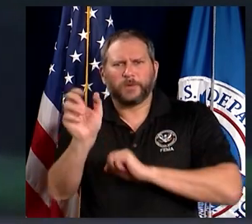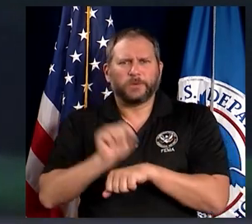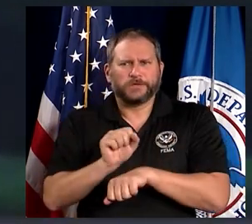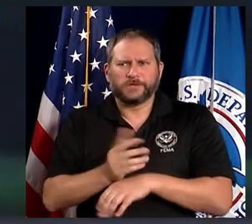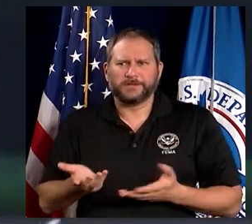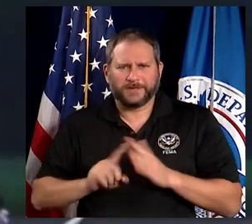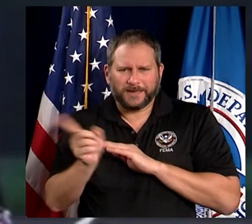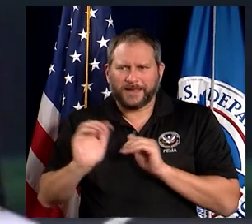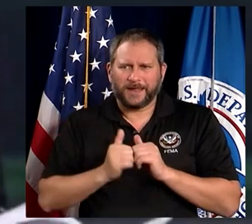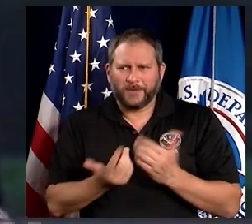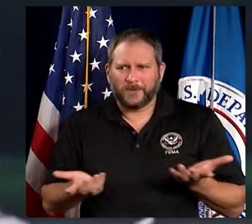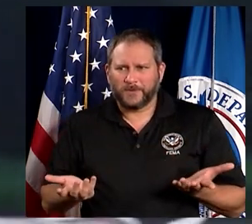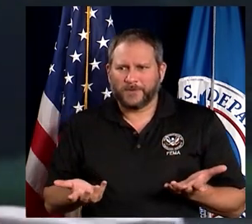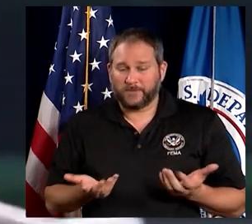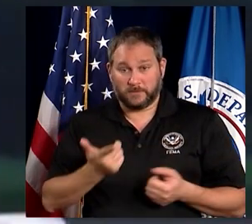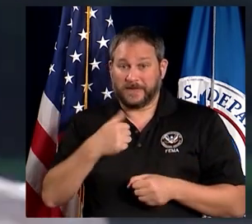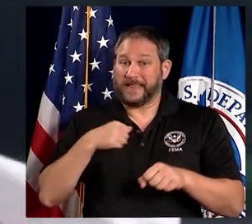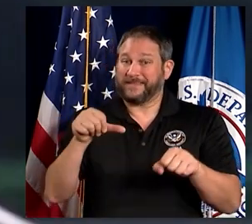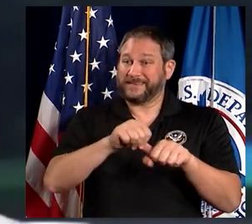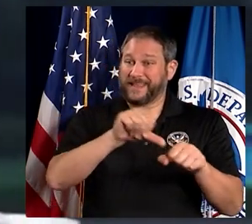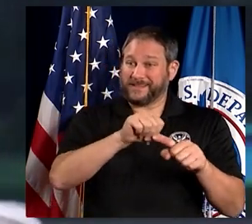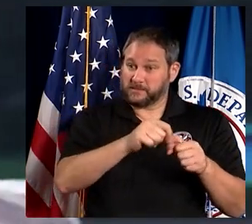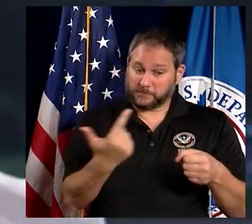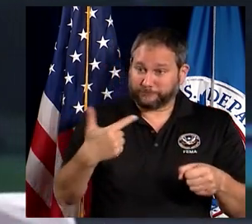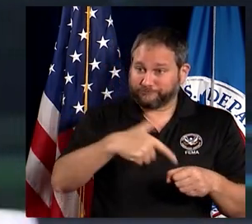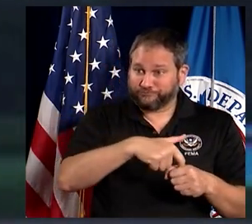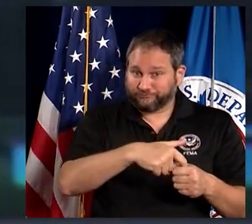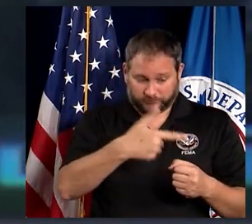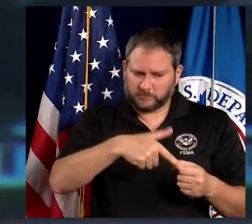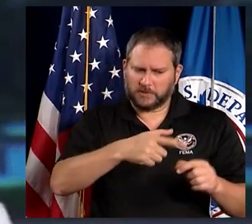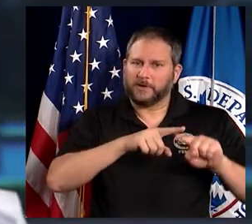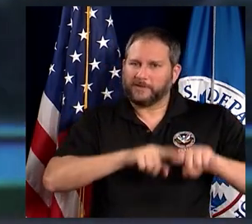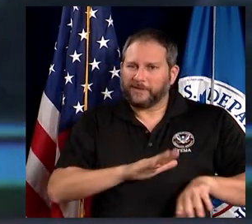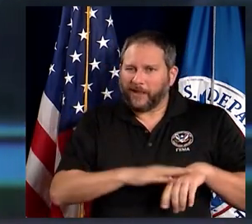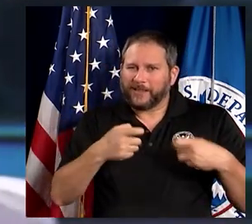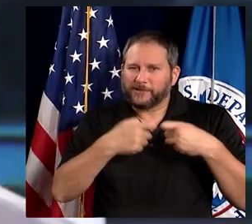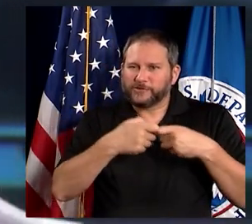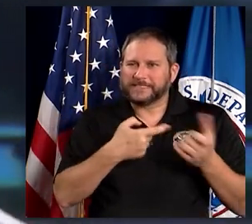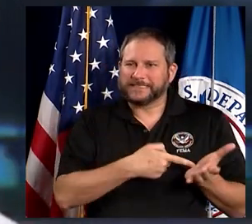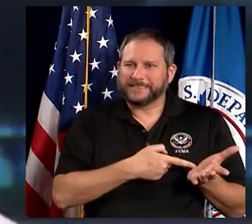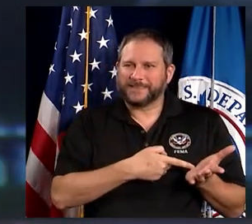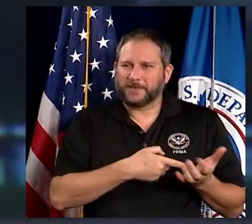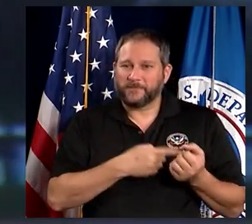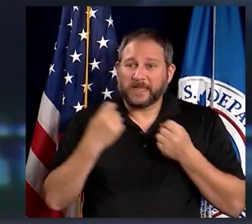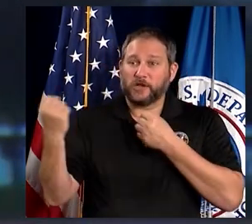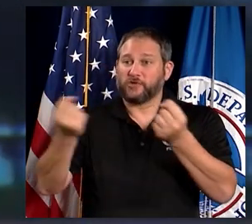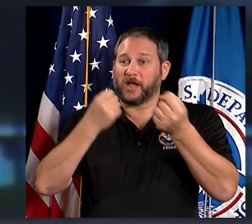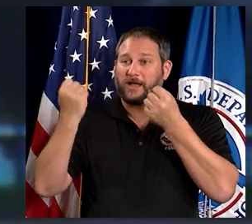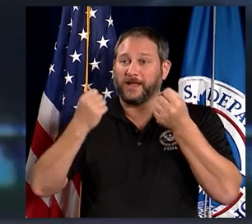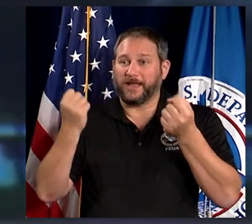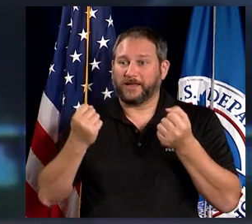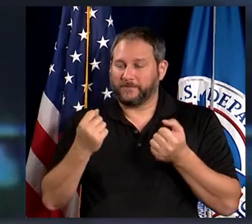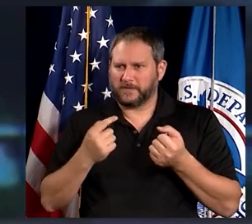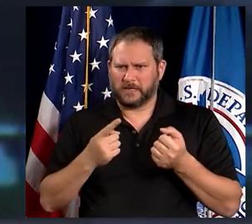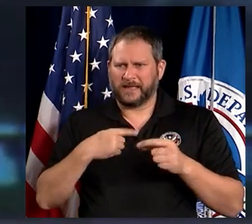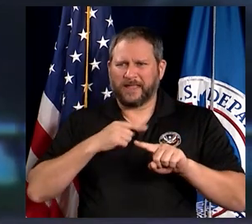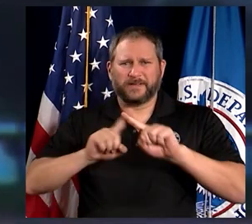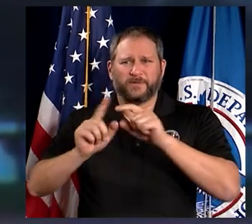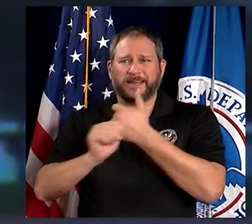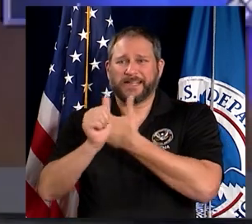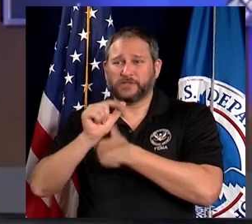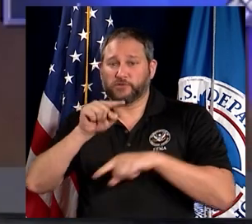don't work. If you start to drive through the neighborhood, what kind of hazards are there with downed power lines and maybe all the traffic lights